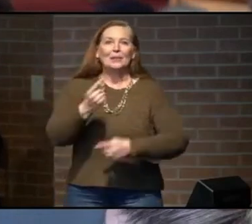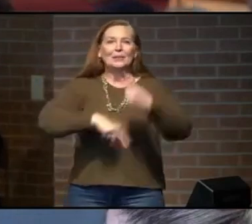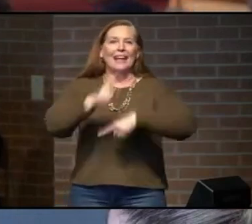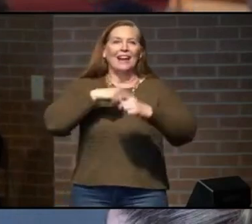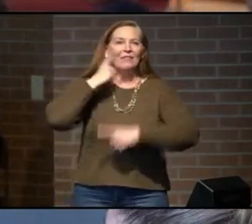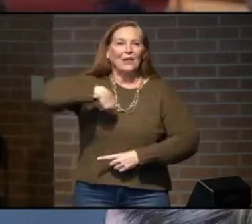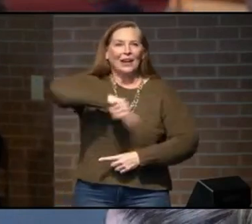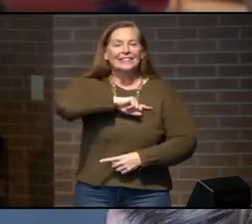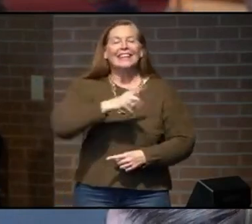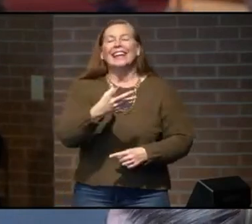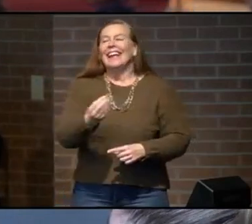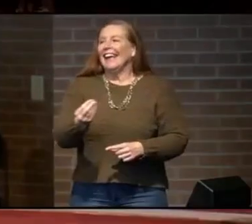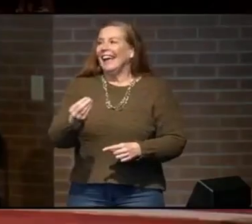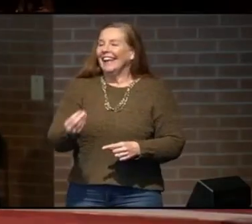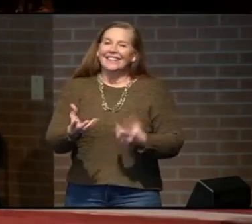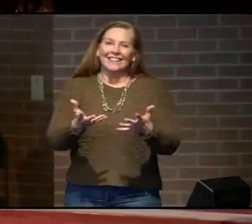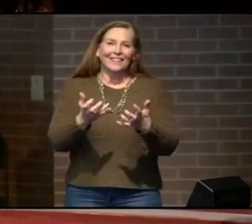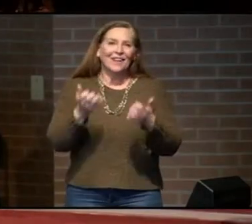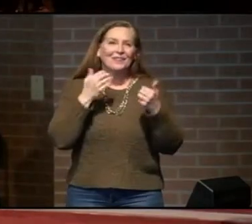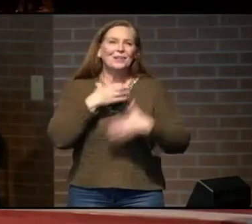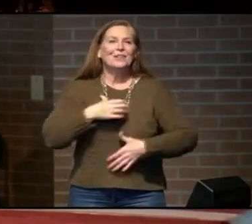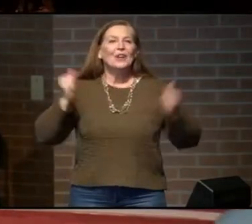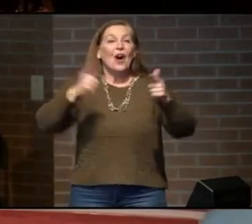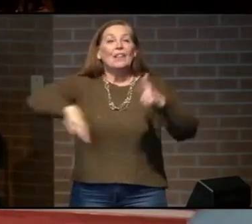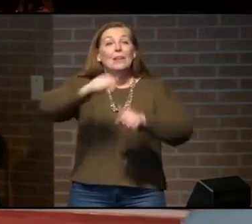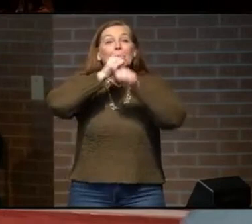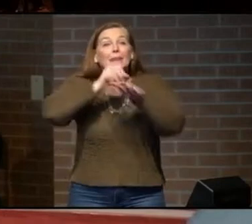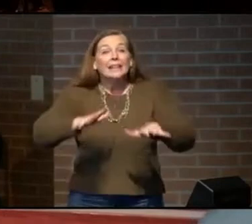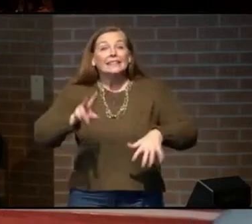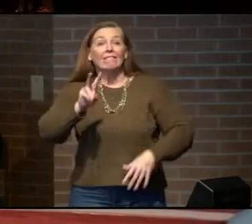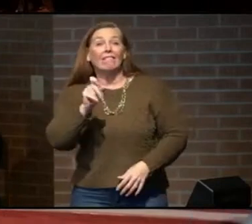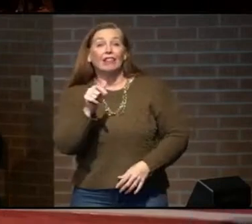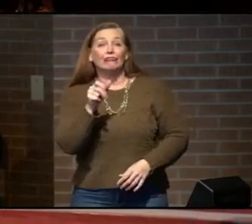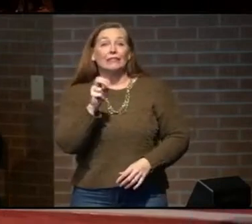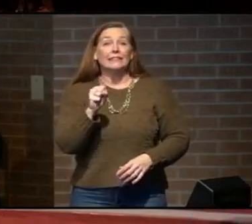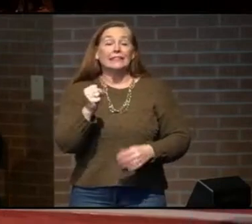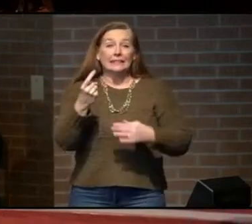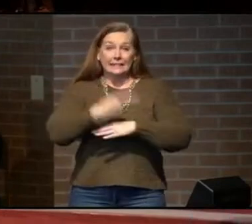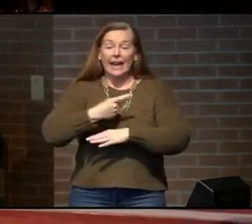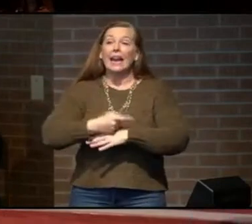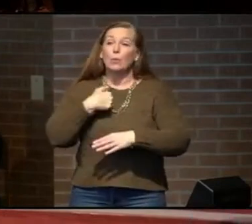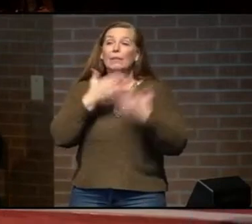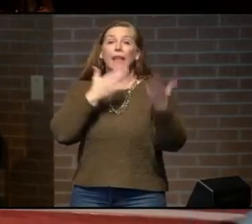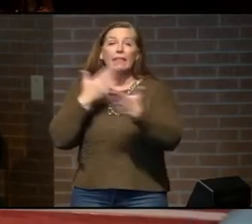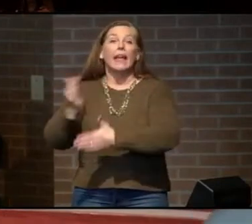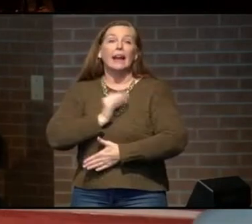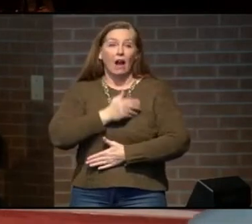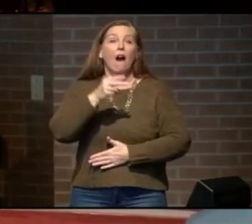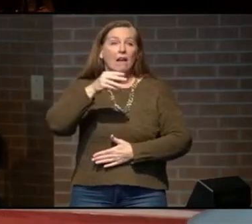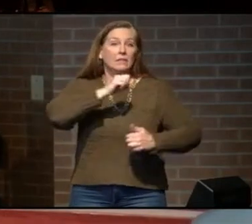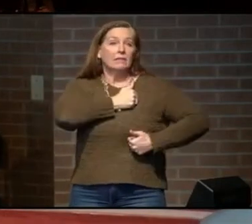sign for us. And I want to wish all of you a blessed Veterans Day And we thank our veterans who have served our